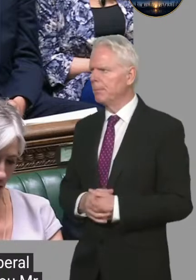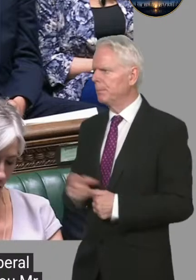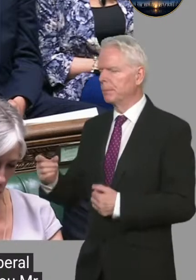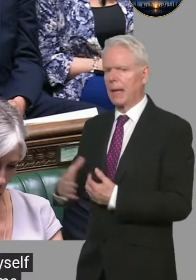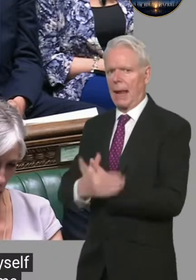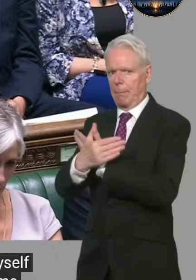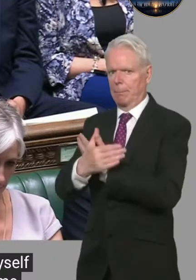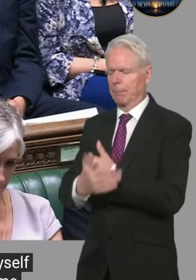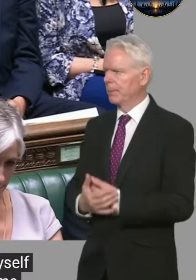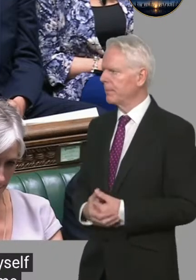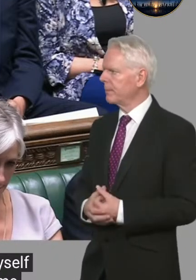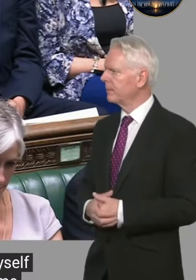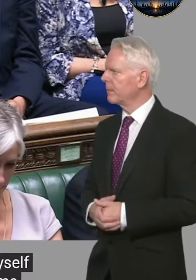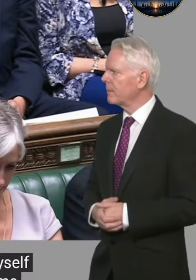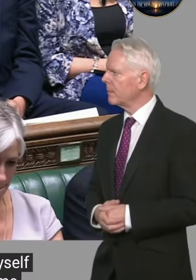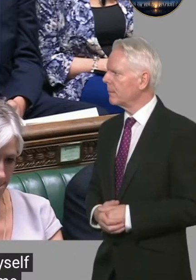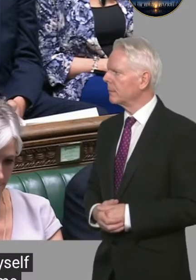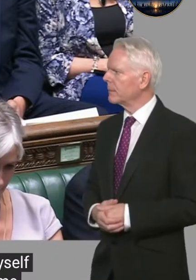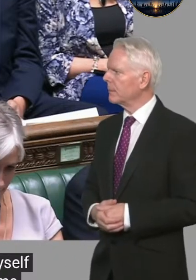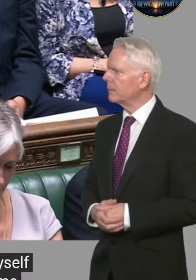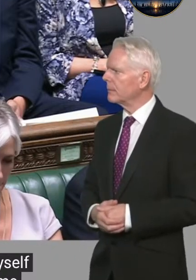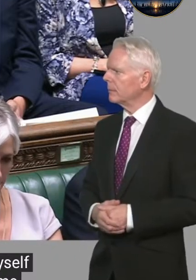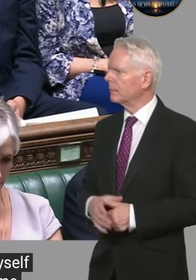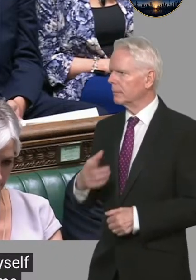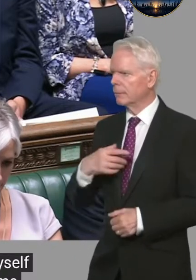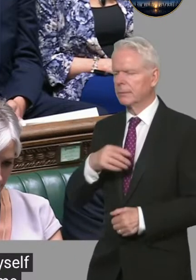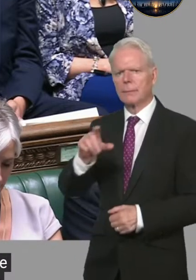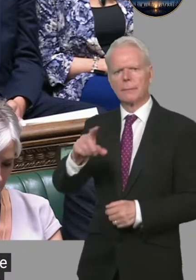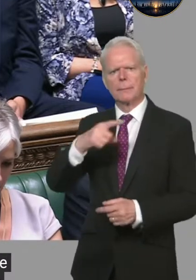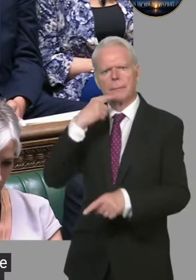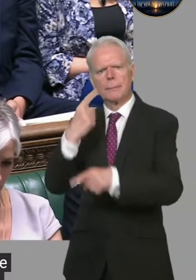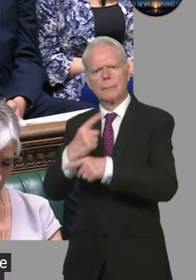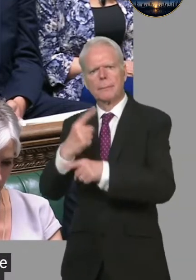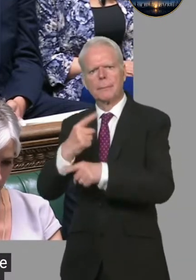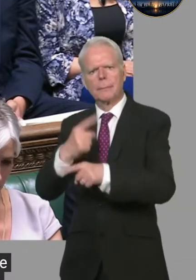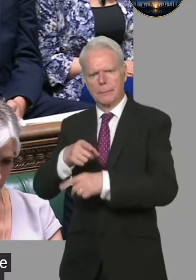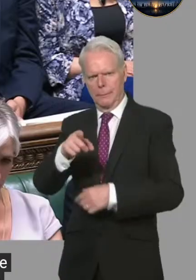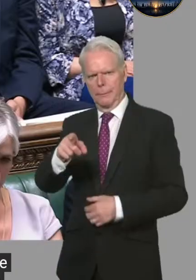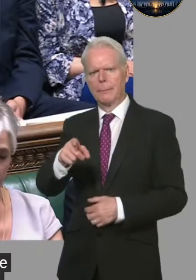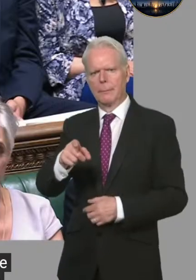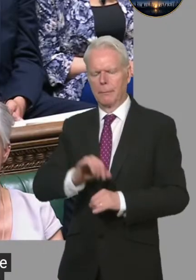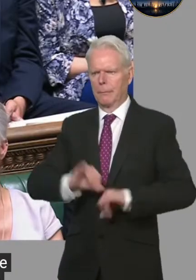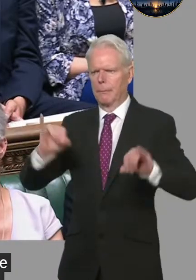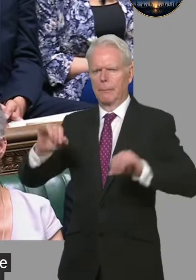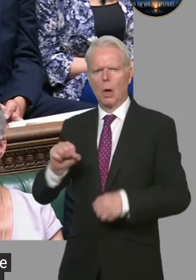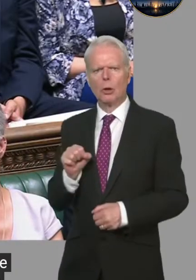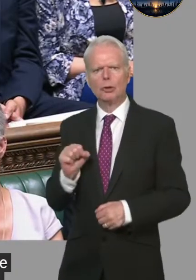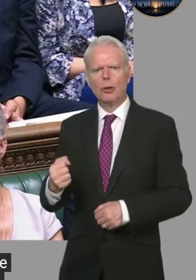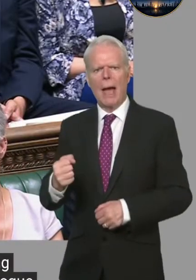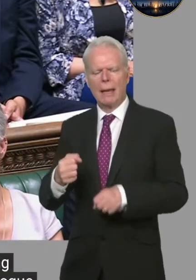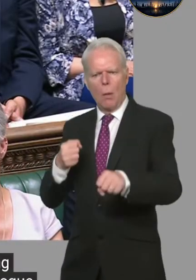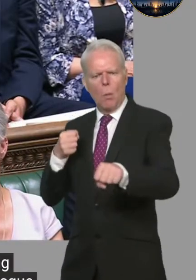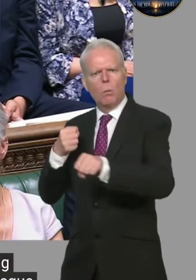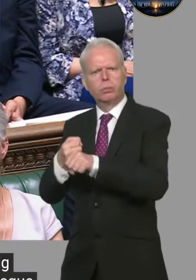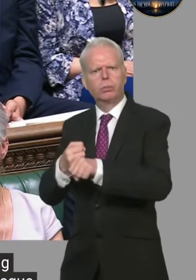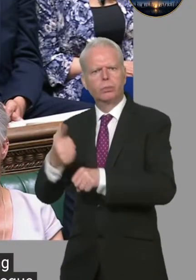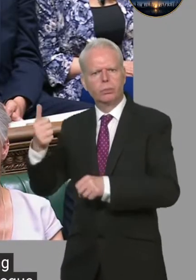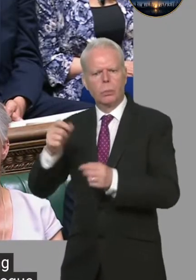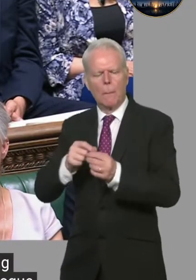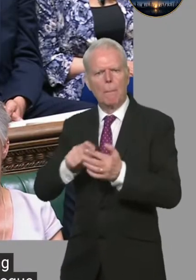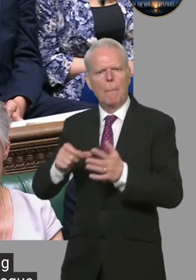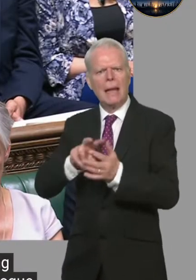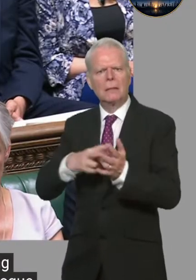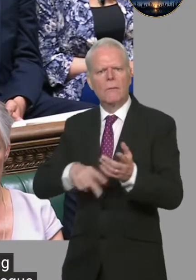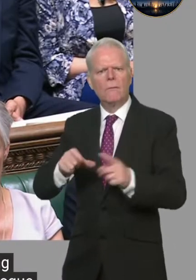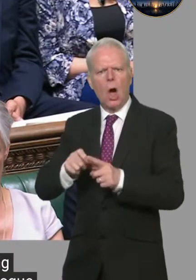Edinburgh? Our thoughts and prayers are with the victims and their families. And can I mention, Mr. Speaker, today's review of Nottingham's maternity services,